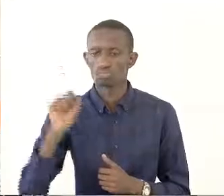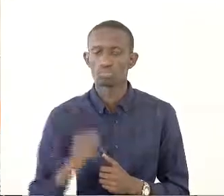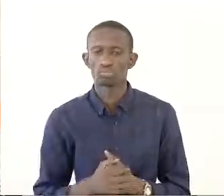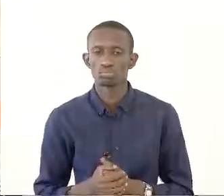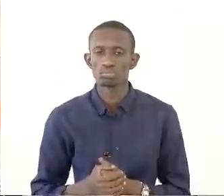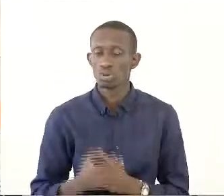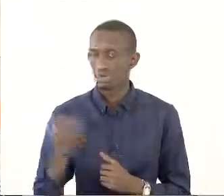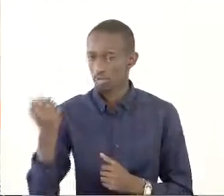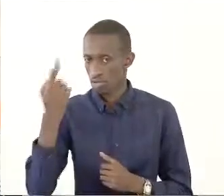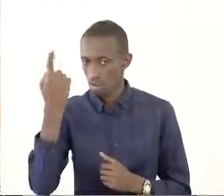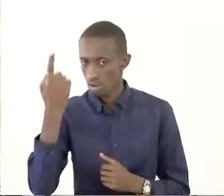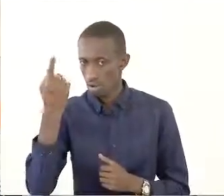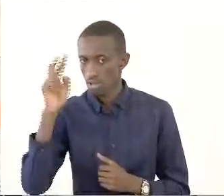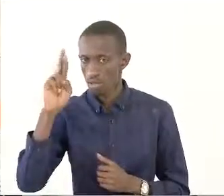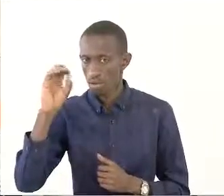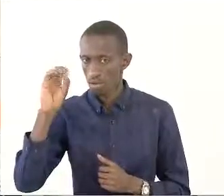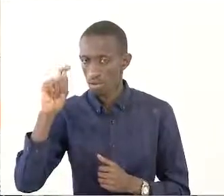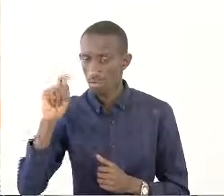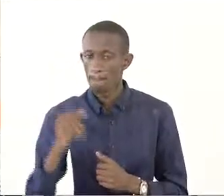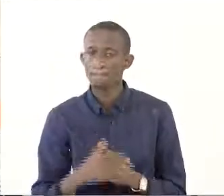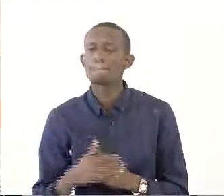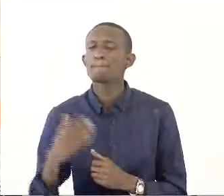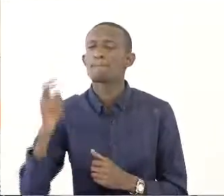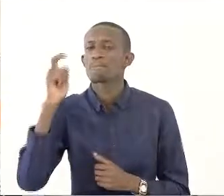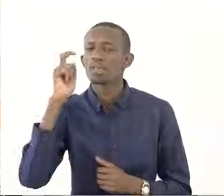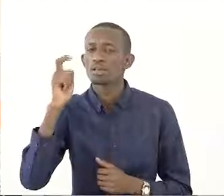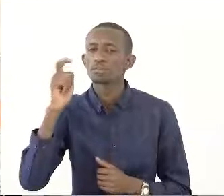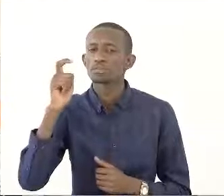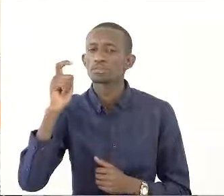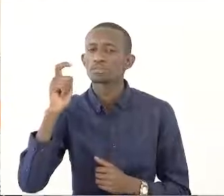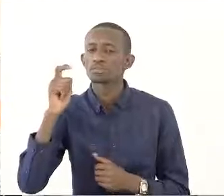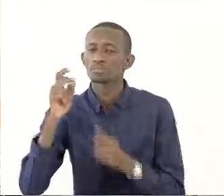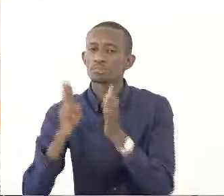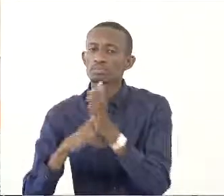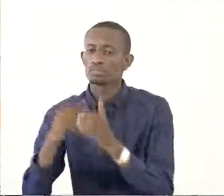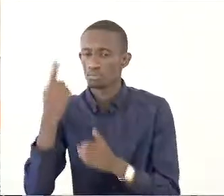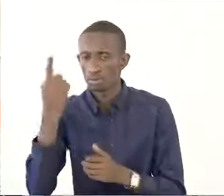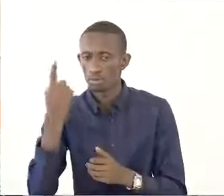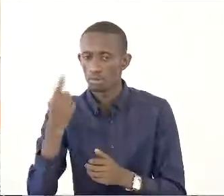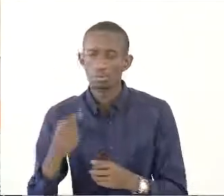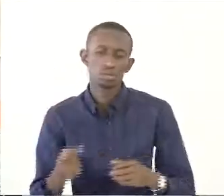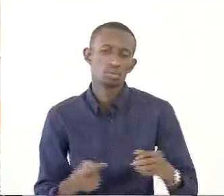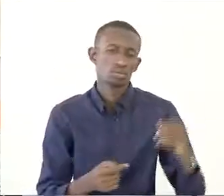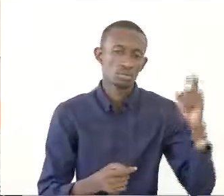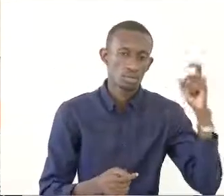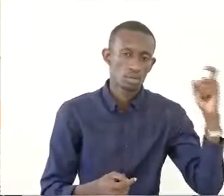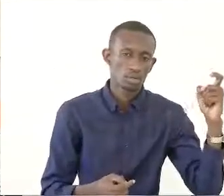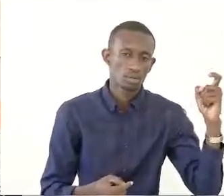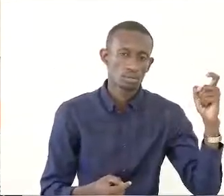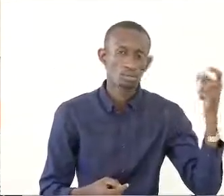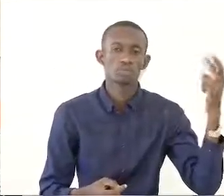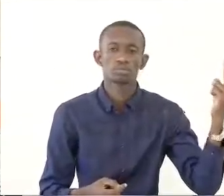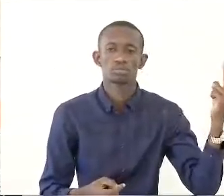We have 1 root. It is where x gives 1, and the other one, x gives